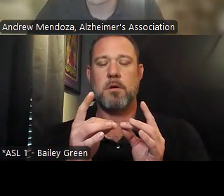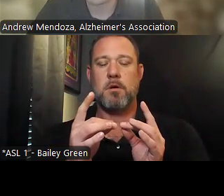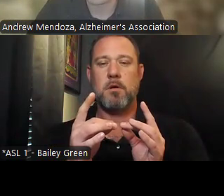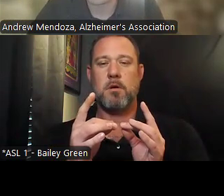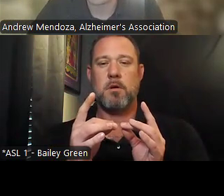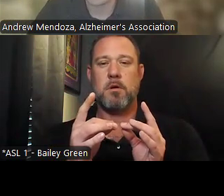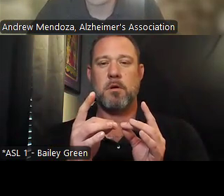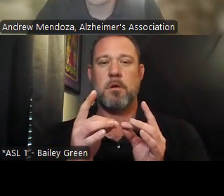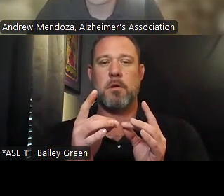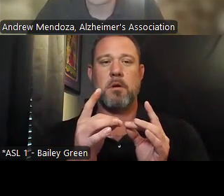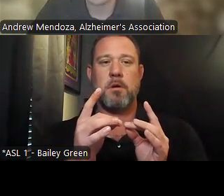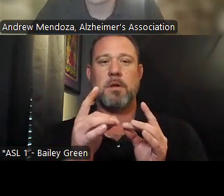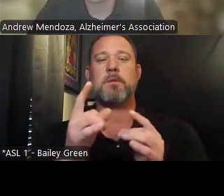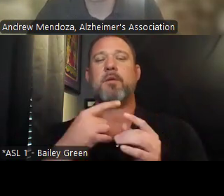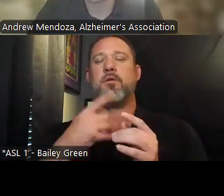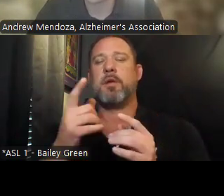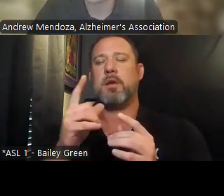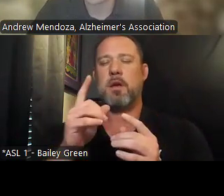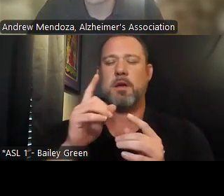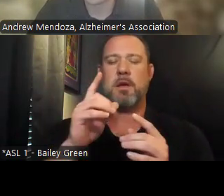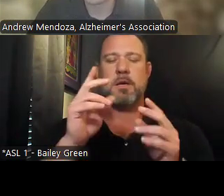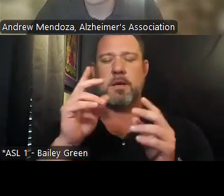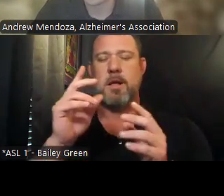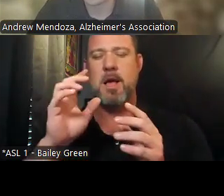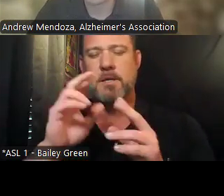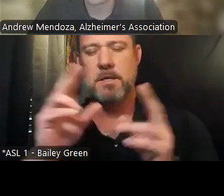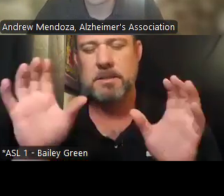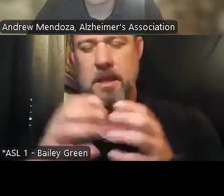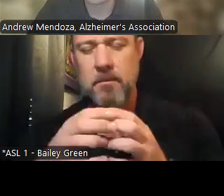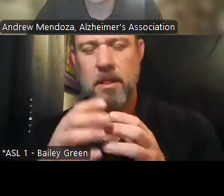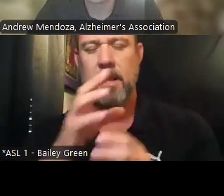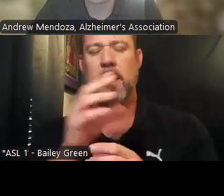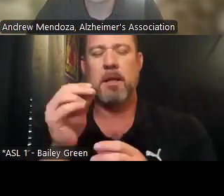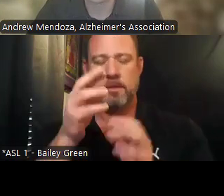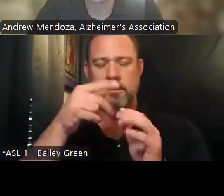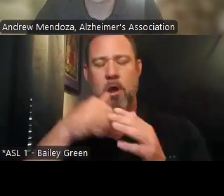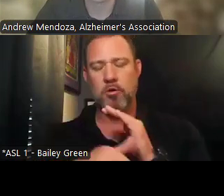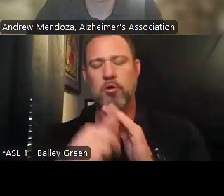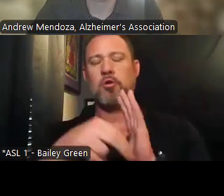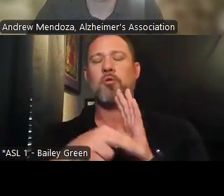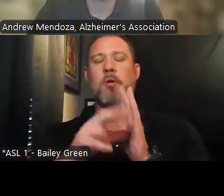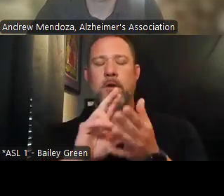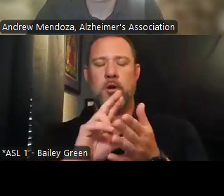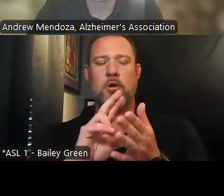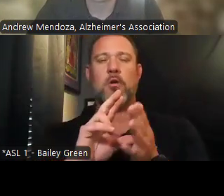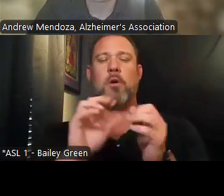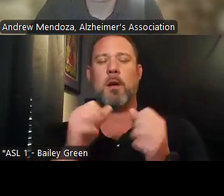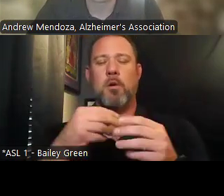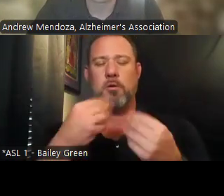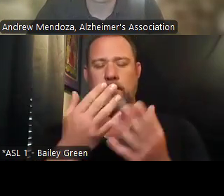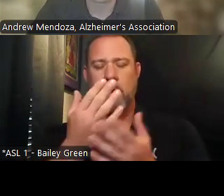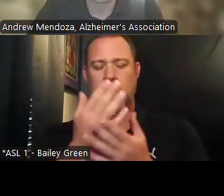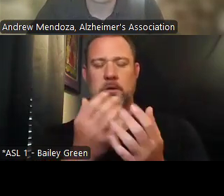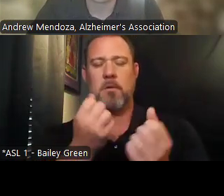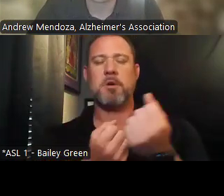submitted in both the Assembly and the Senate under review by the relevant subcommittees on both sides. We were able to provide some